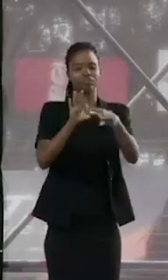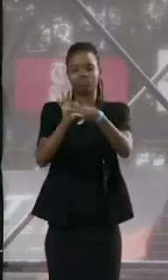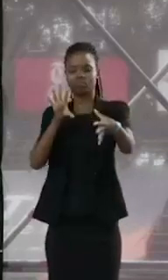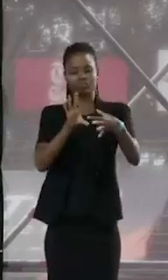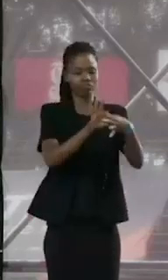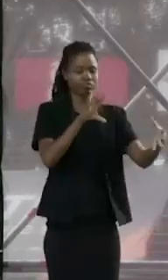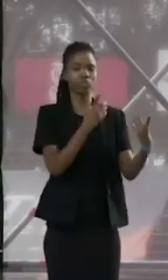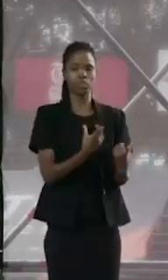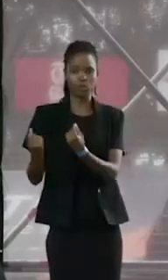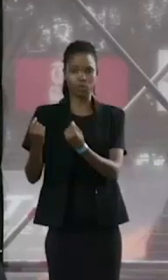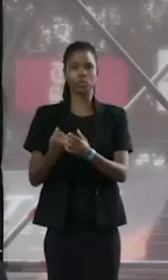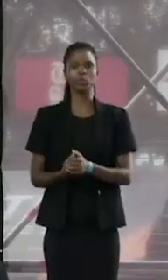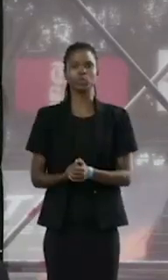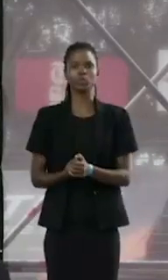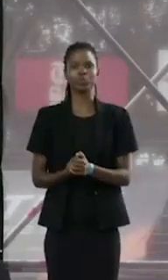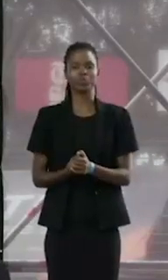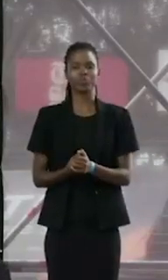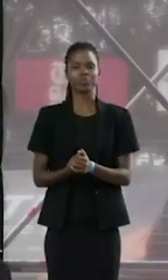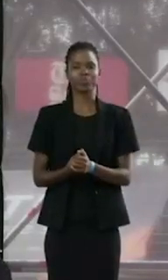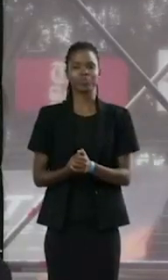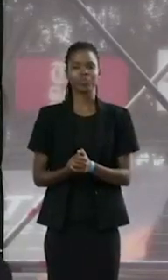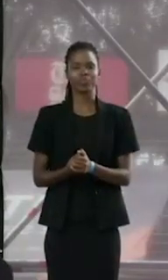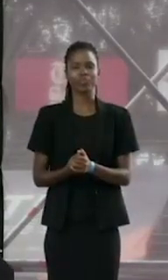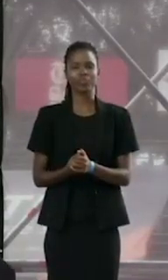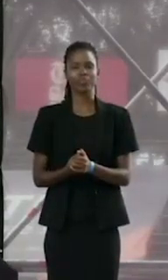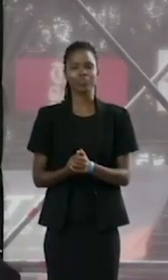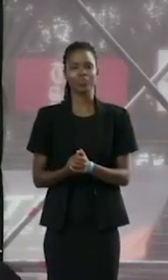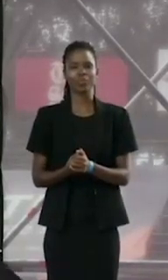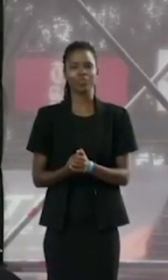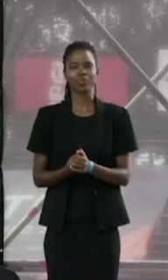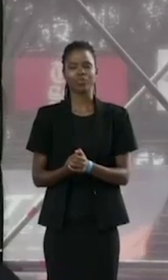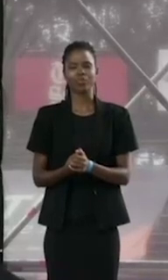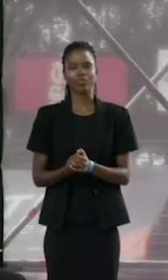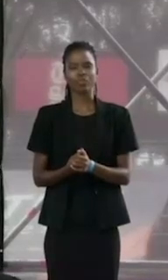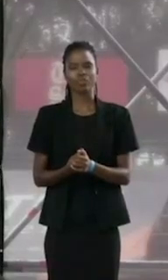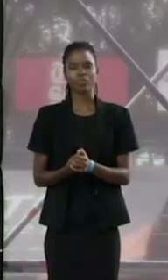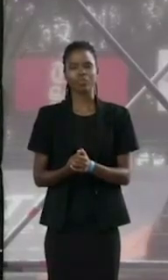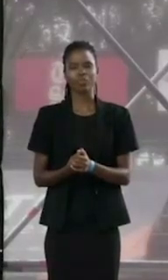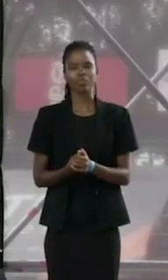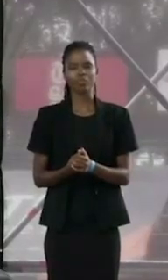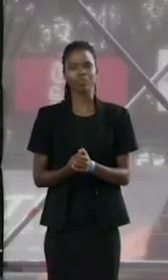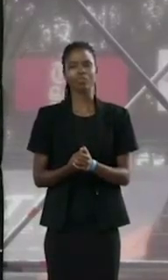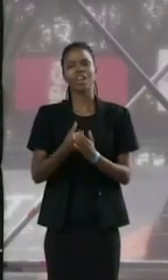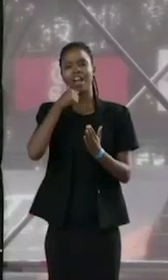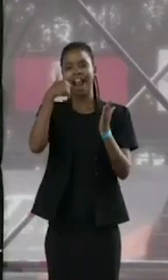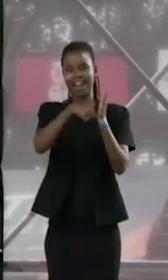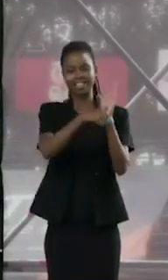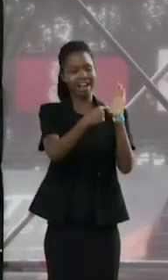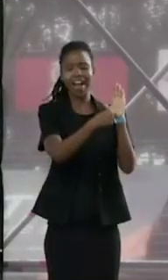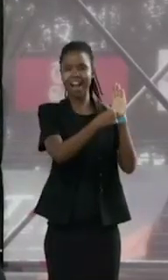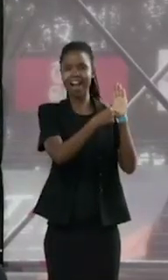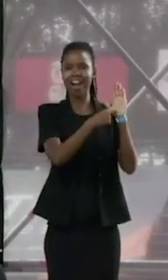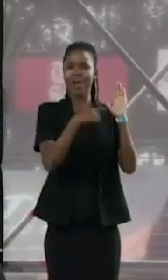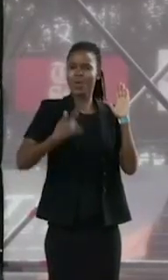I mean, why was something as delicate and special as Ricky's last words on a